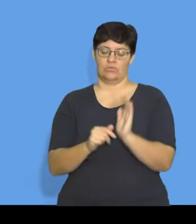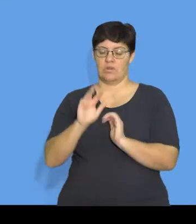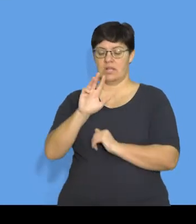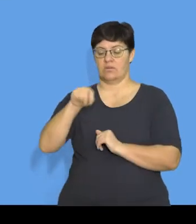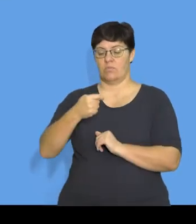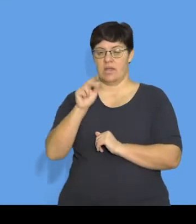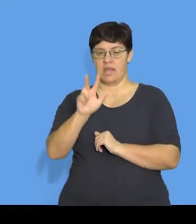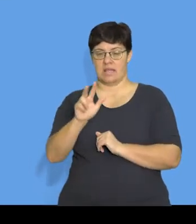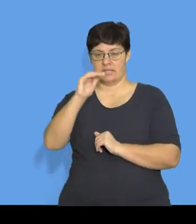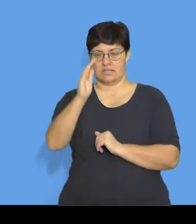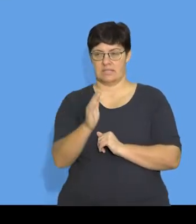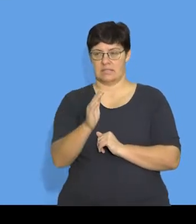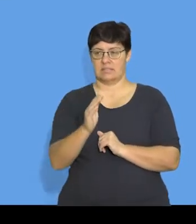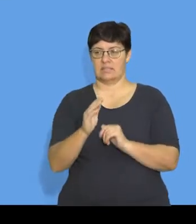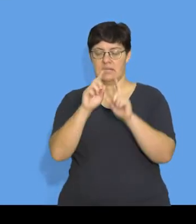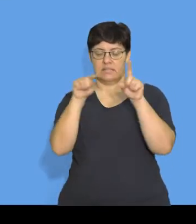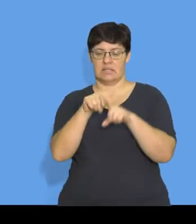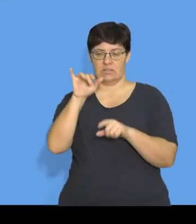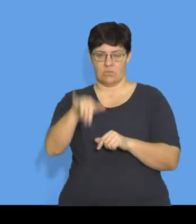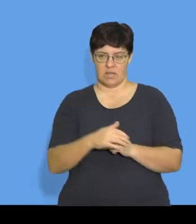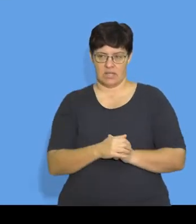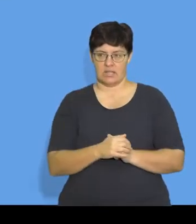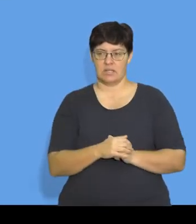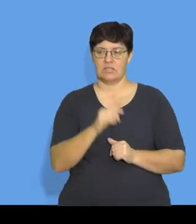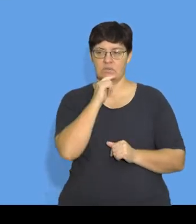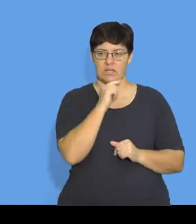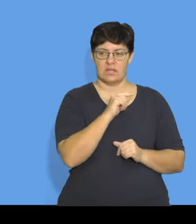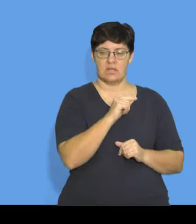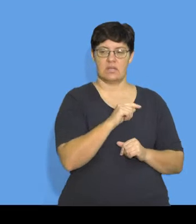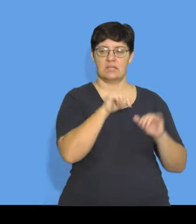9,8 delta Y. 4 squared is 16.